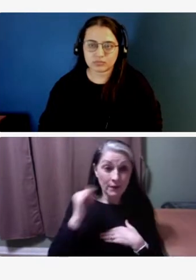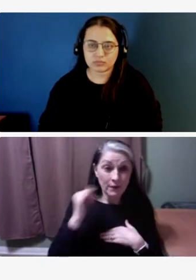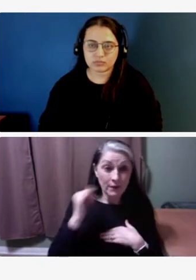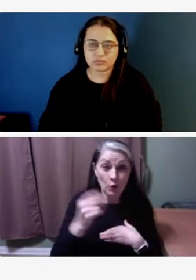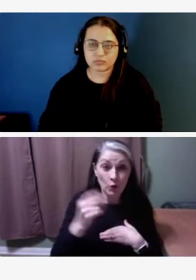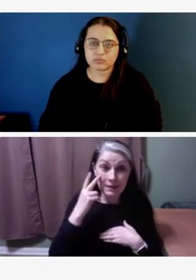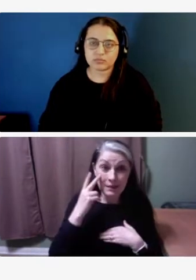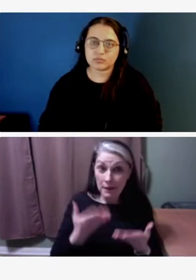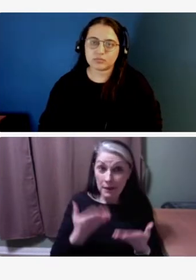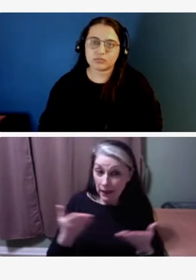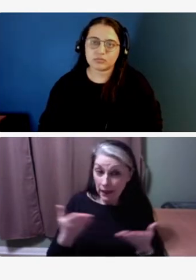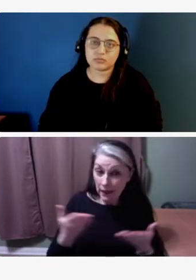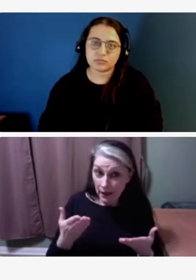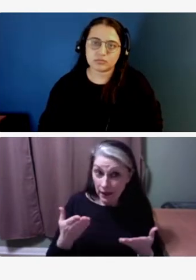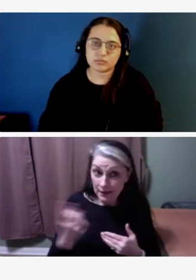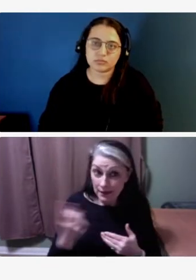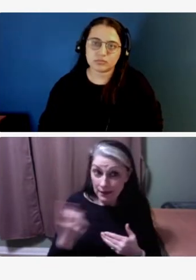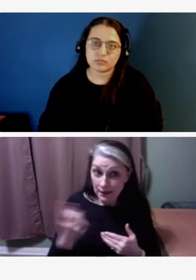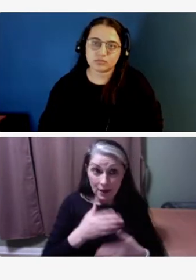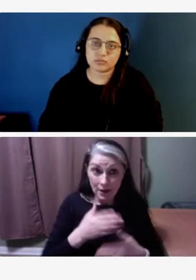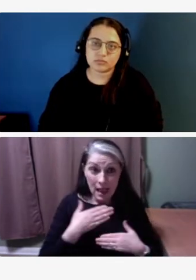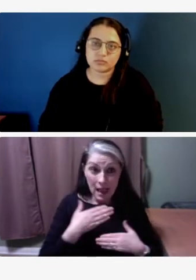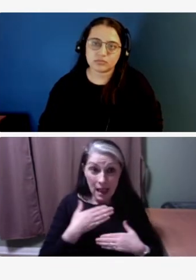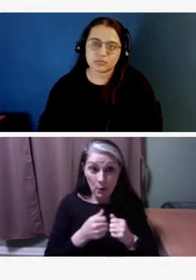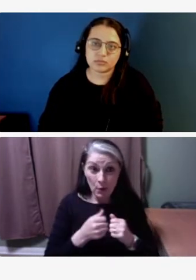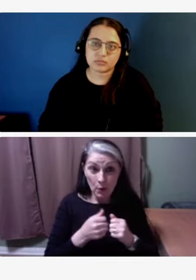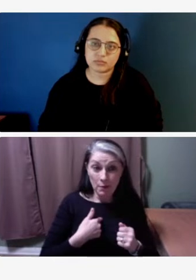not happy with me and they brought balloons.